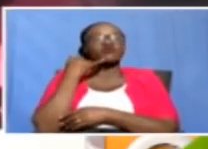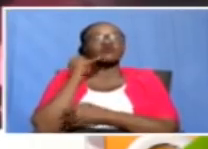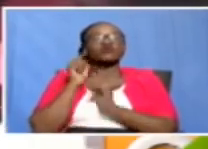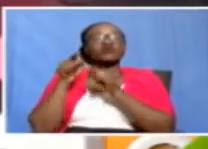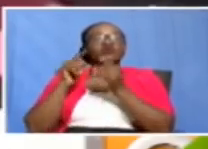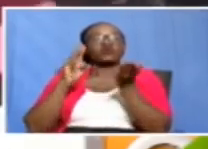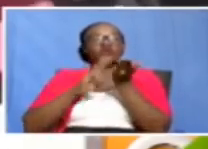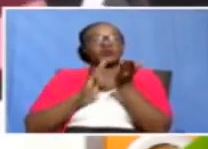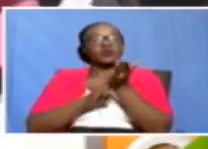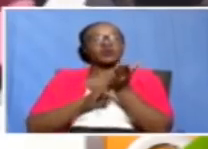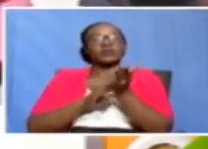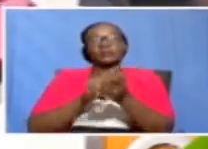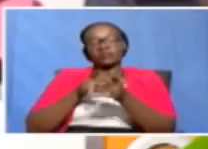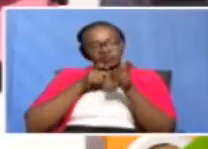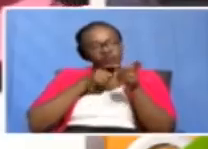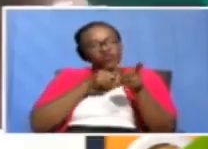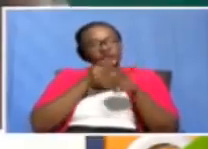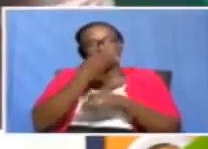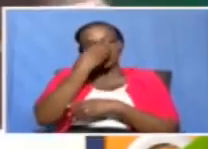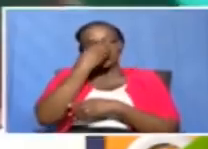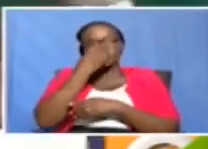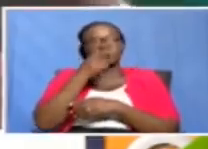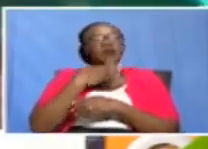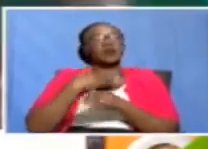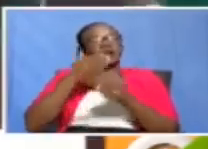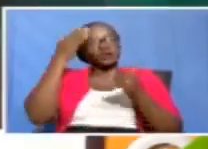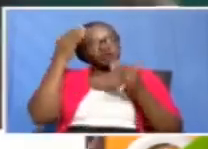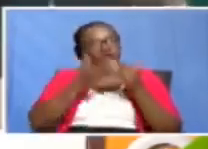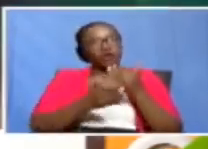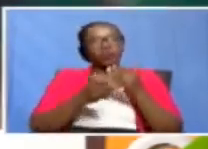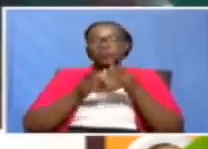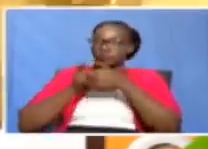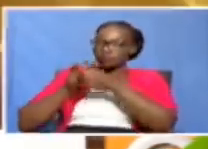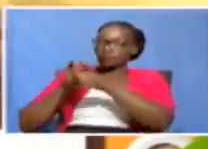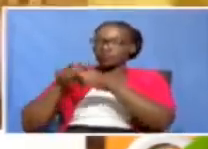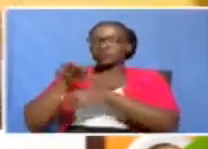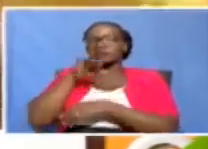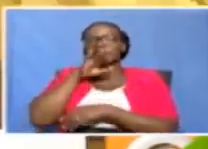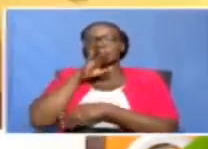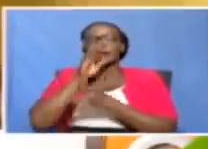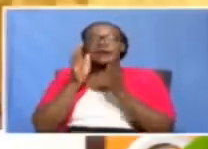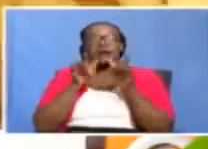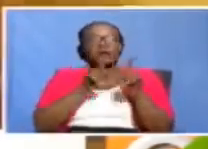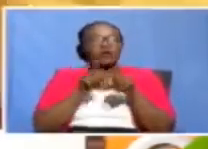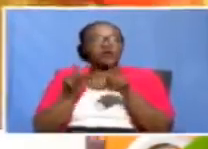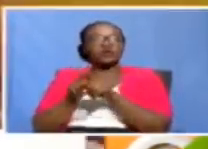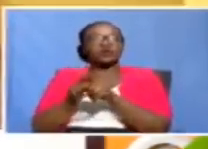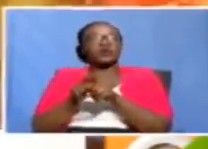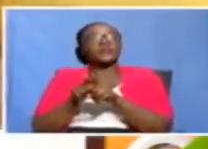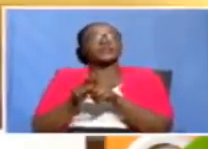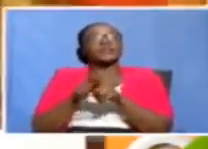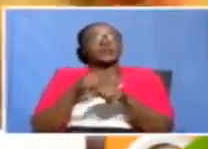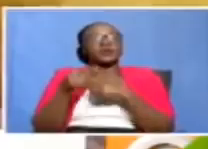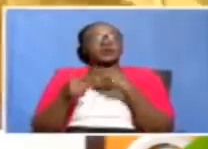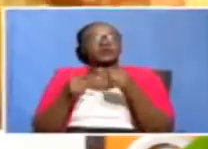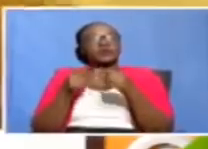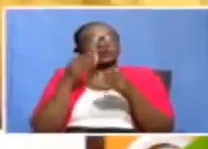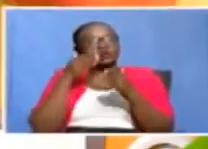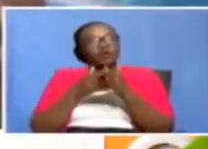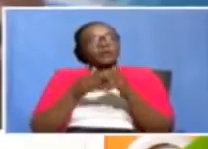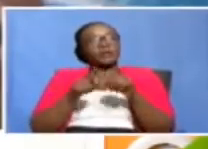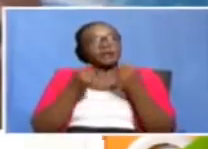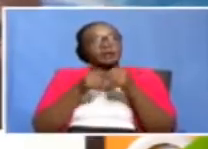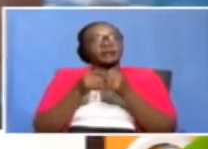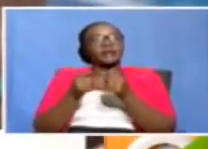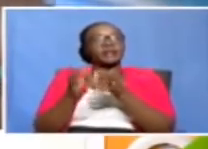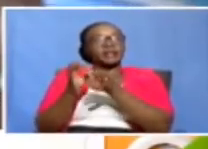amemsuta Ruto na kumtaka kukoma kumuingilia kinara wa ODM Raila Odinga, pamoja na kuhujumu maridhiano kati ya Raila na Rais Uhuru Kenyatta. It